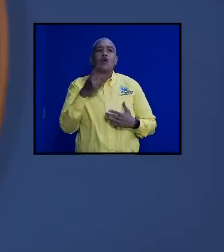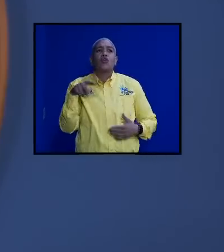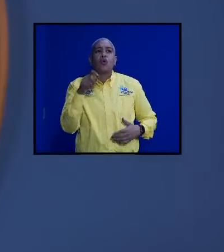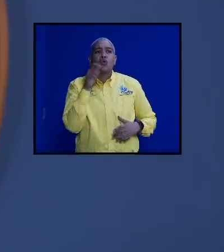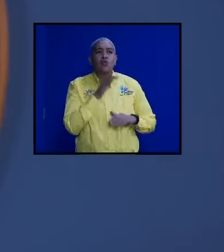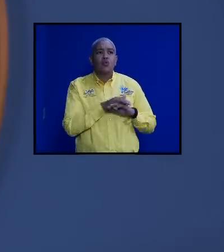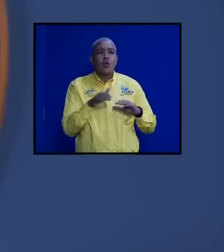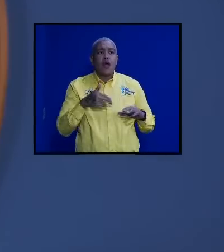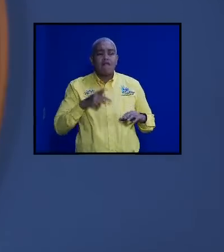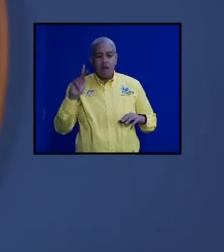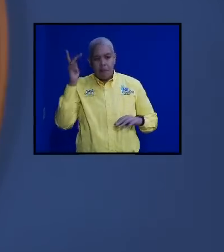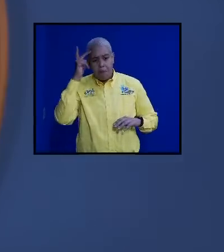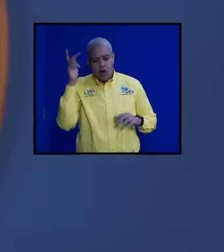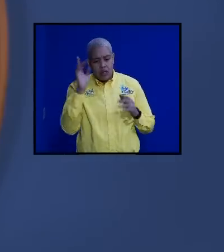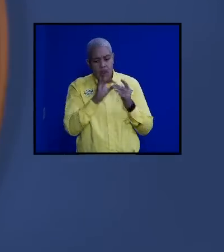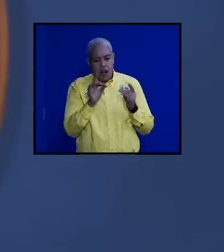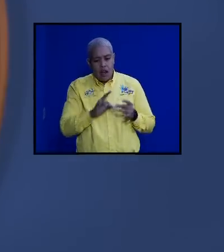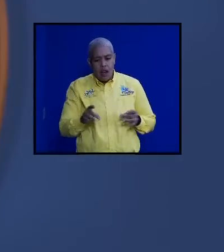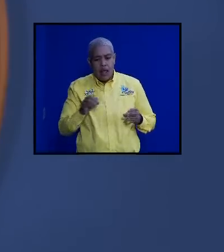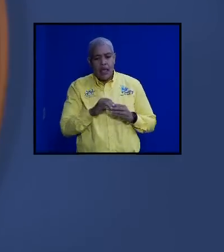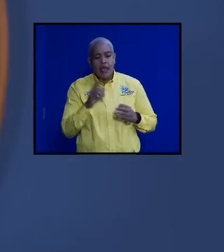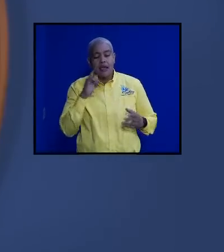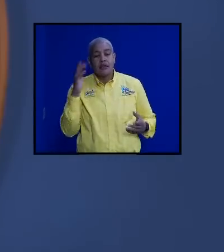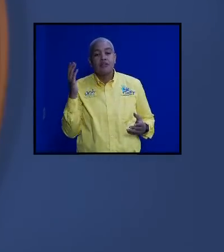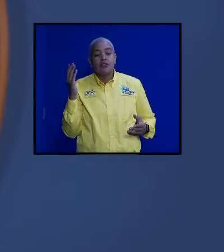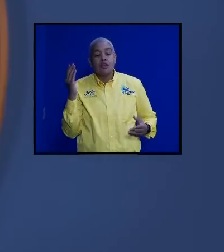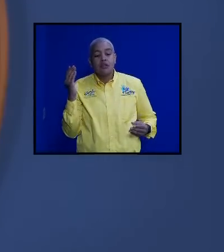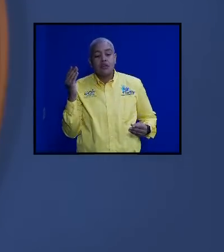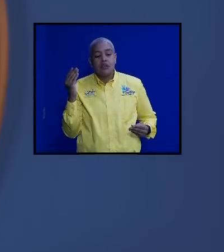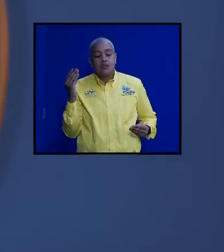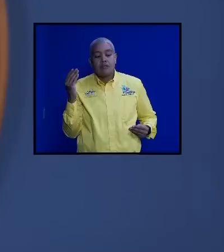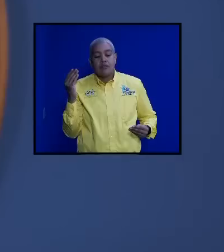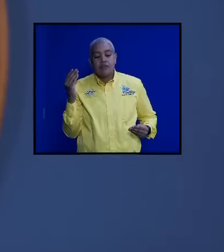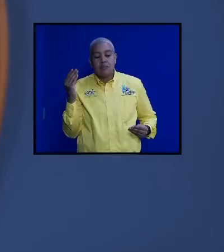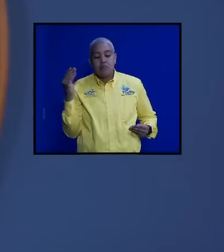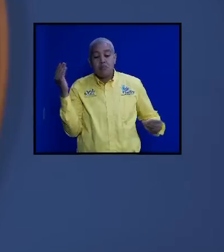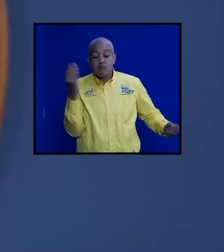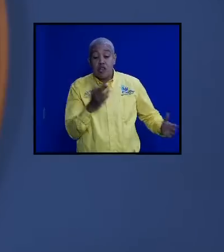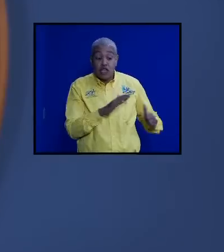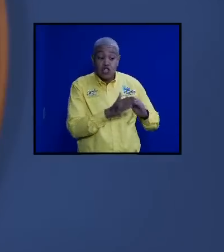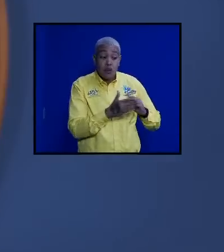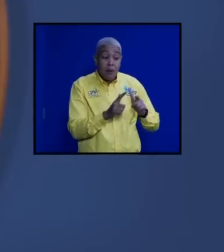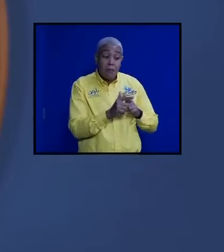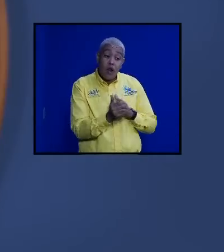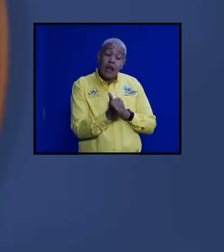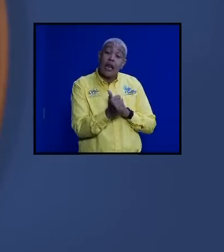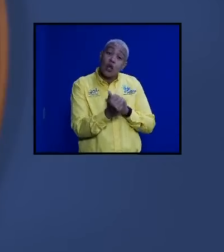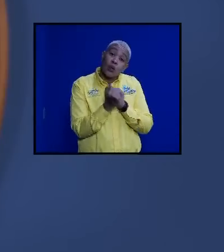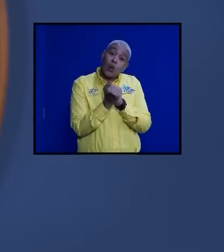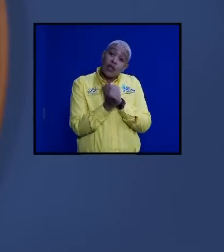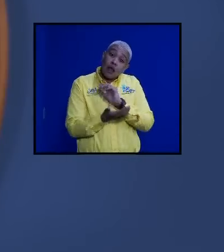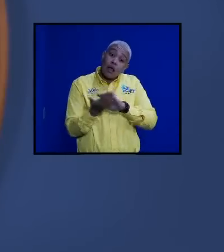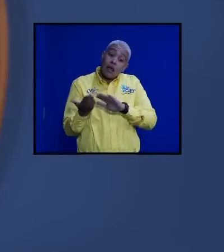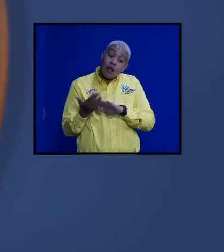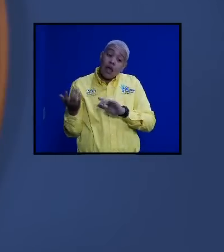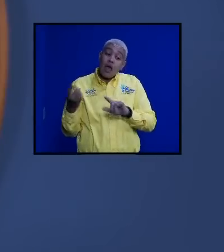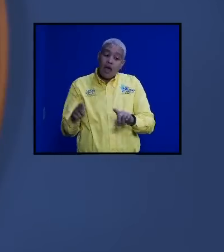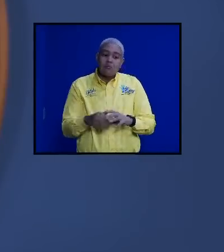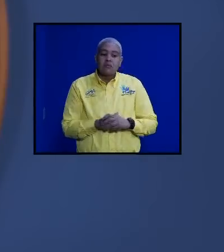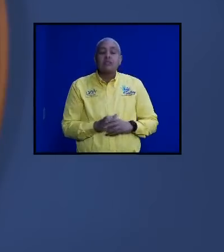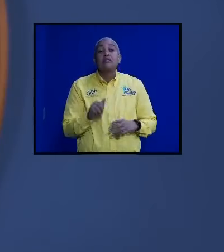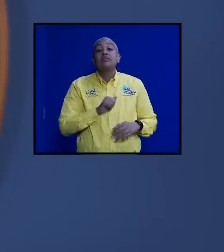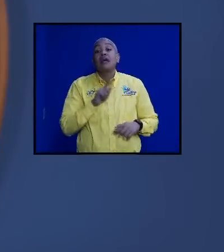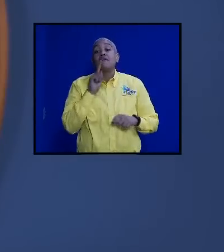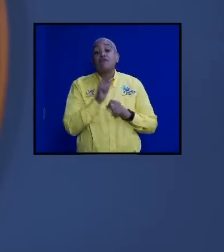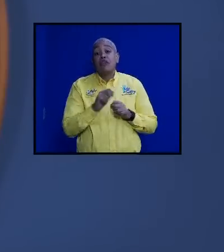blinders, in bringing the country and our leaders together. And I do